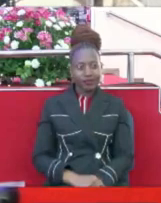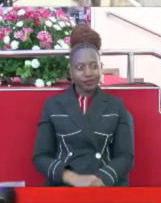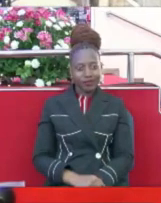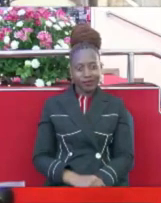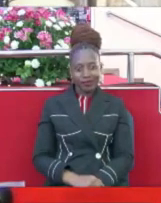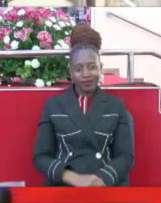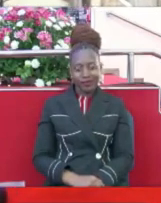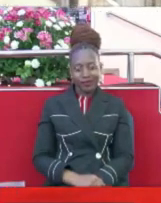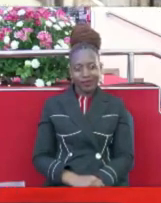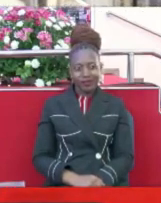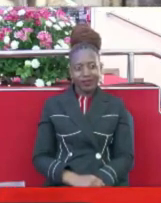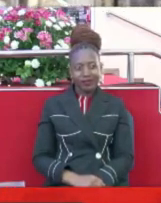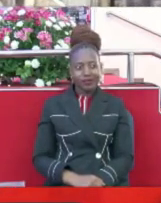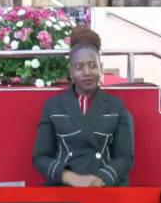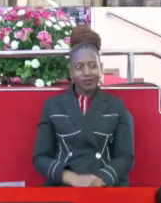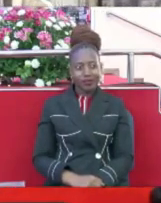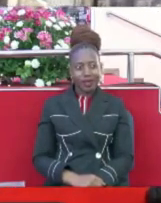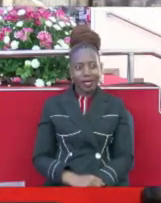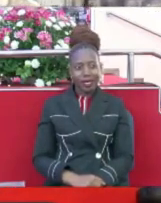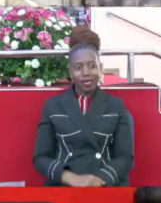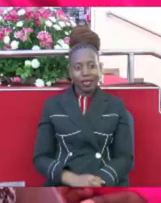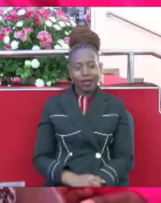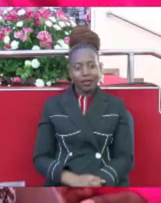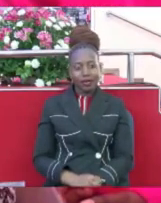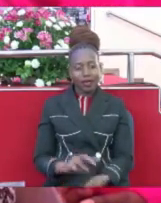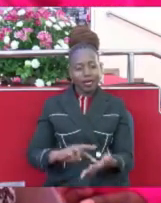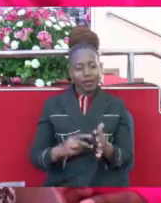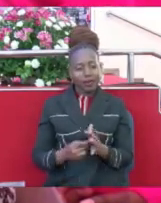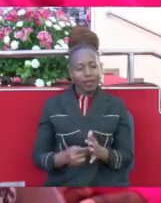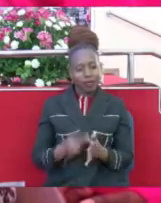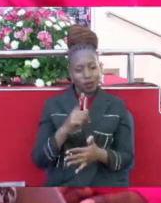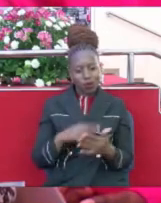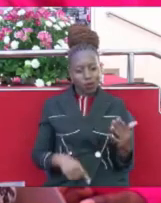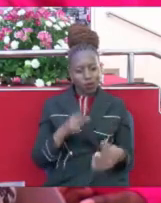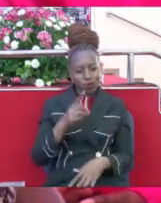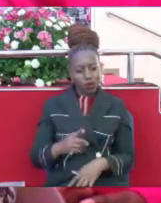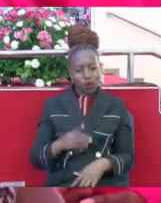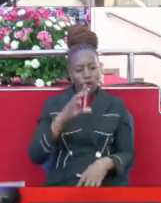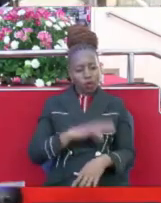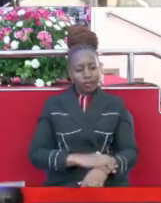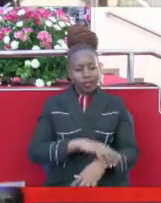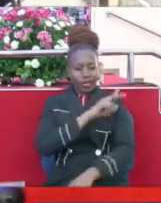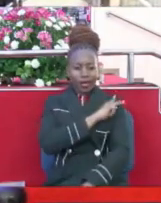mother. And so it means you are taking ground. Ground is not pieces of land only.